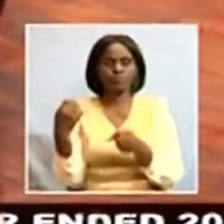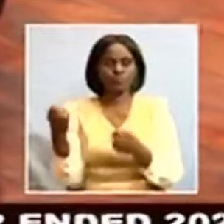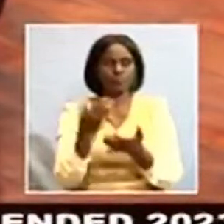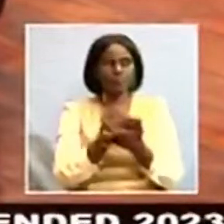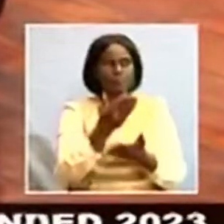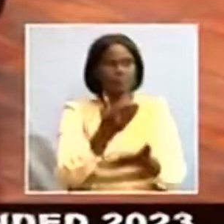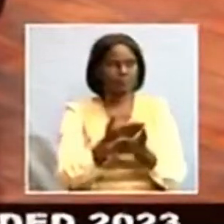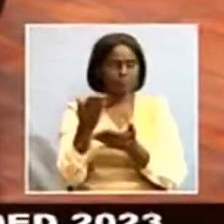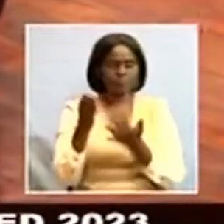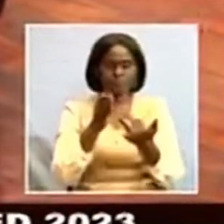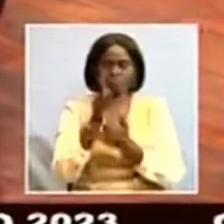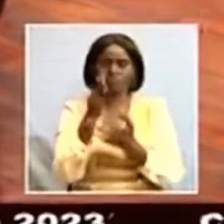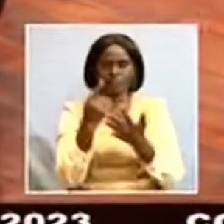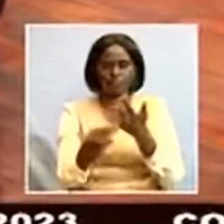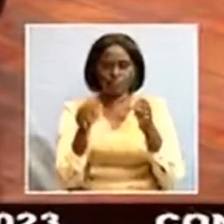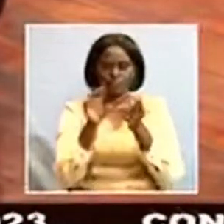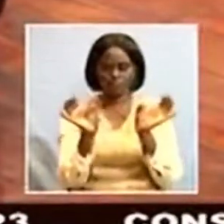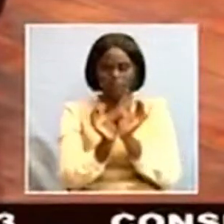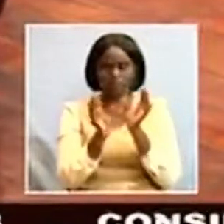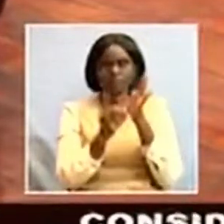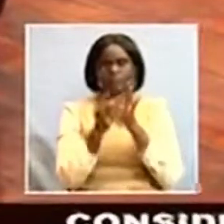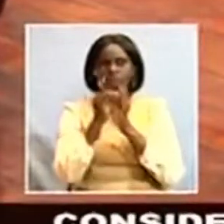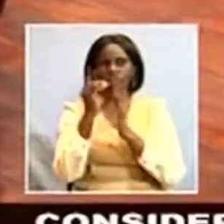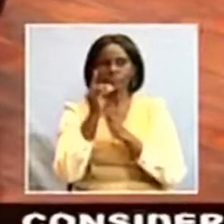through the Constituency Development Fund.